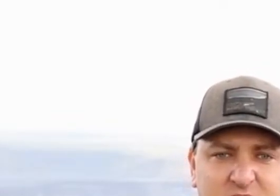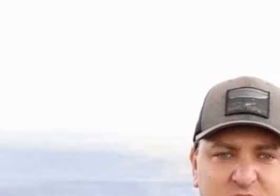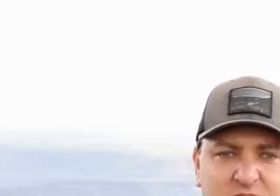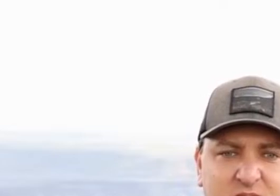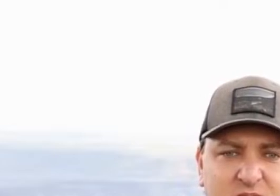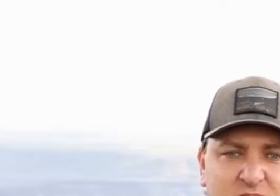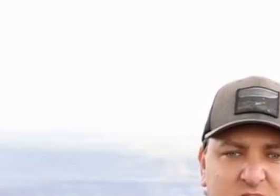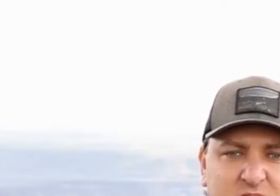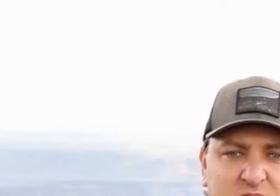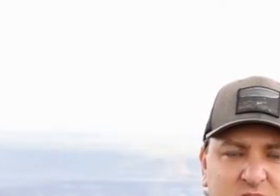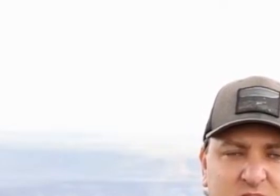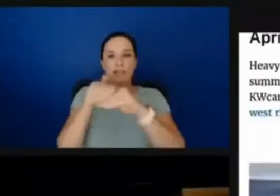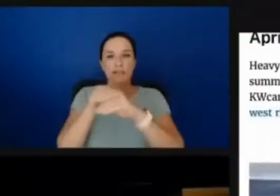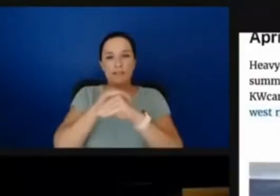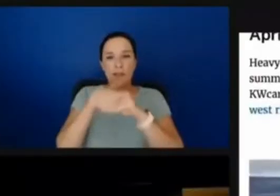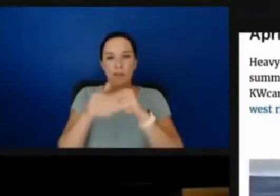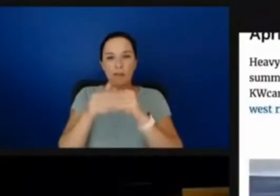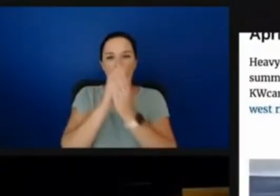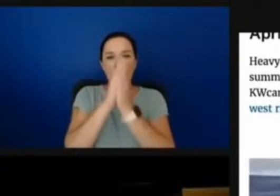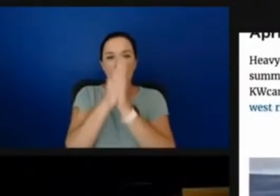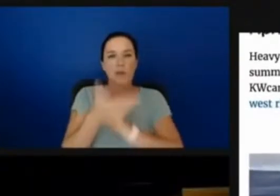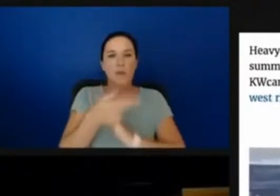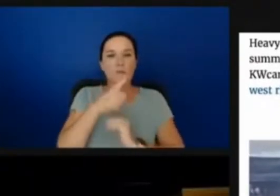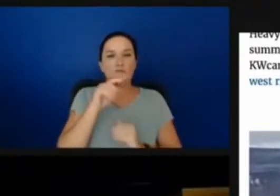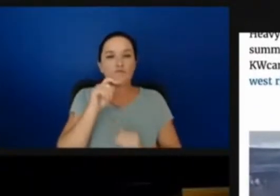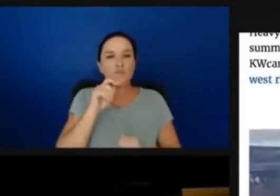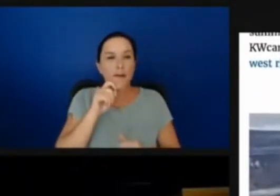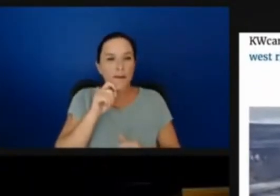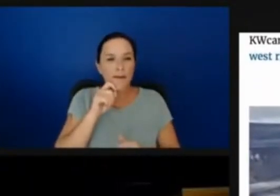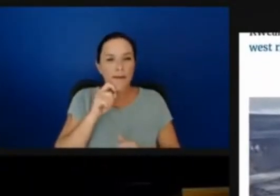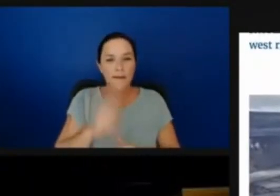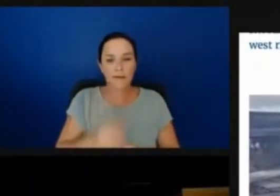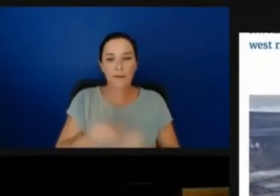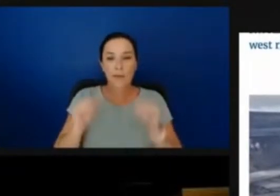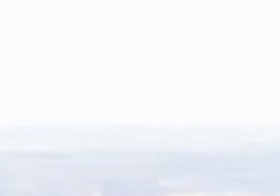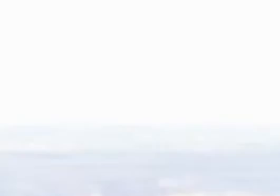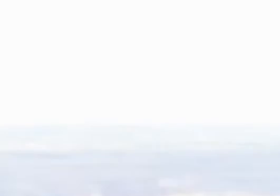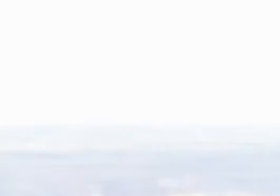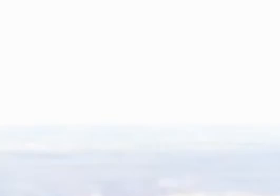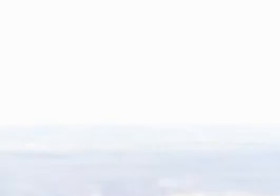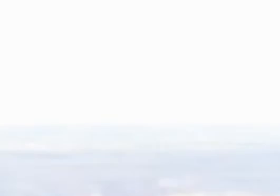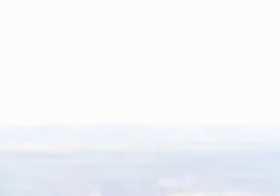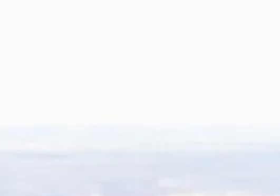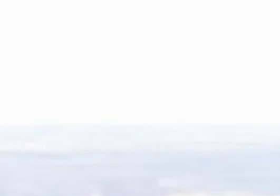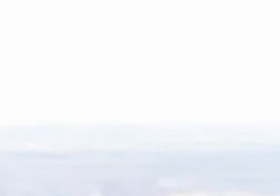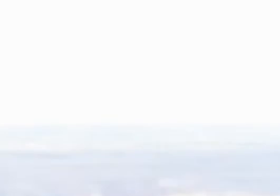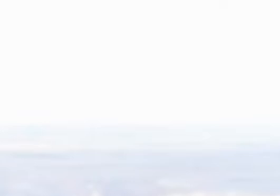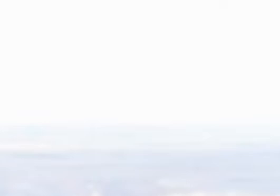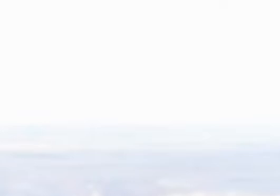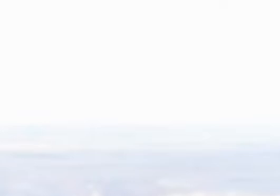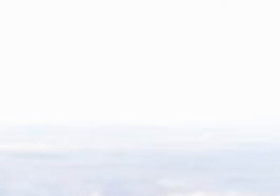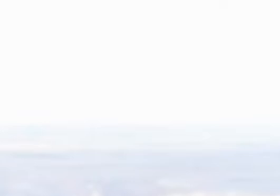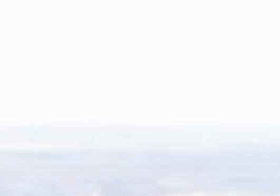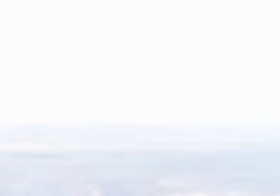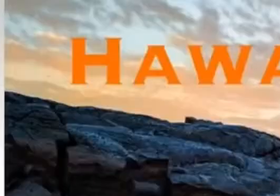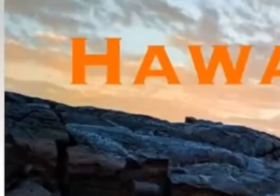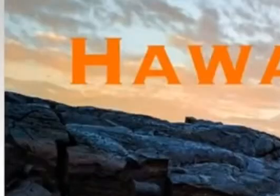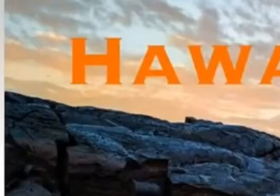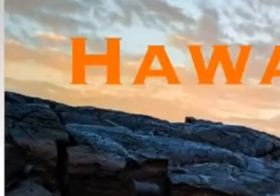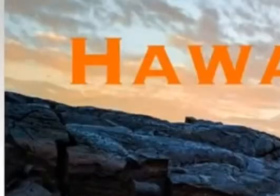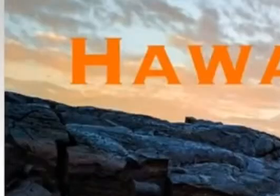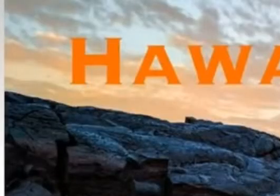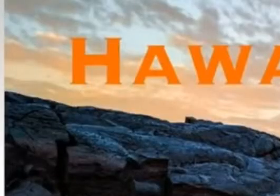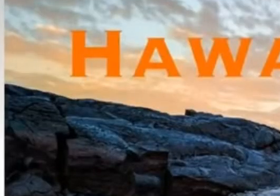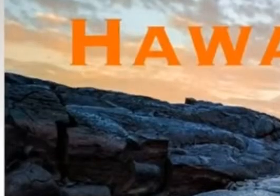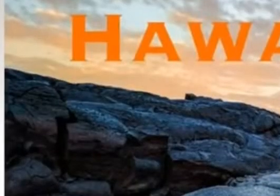different programs. One is volcano education, and the other part is digital resilience, which we address through online groups on social